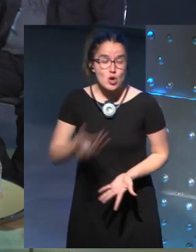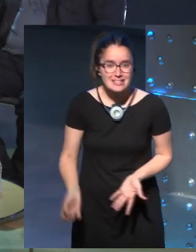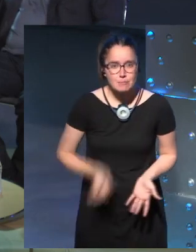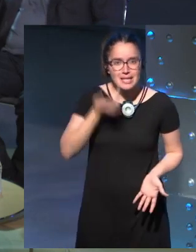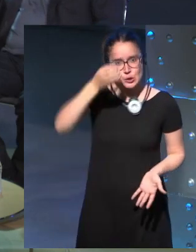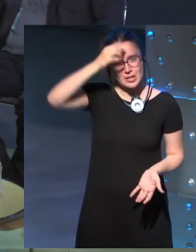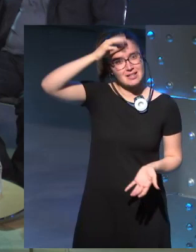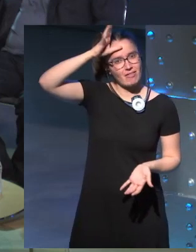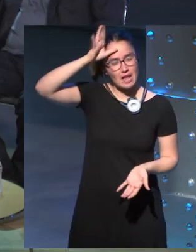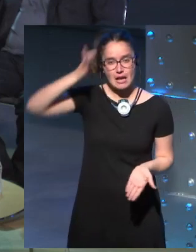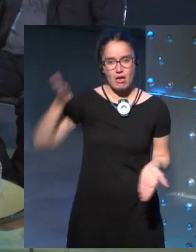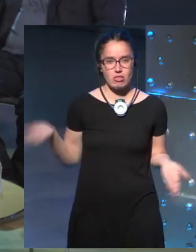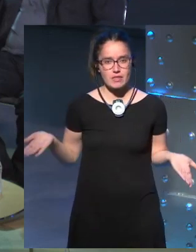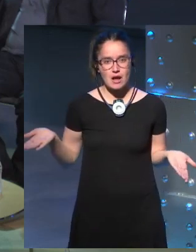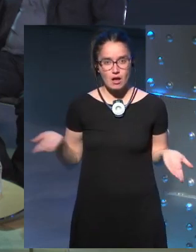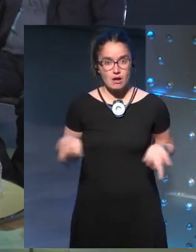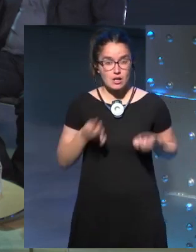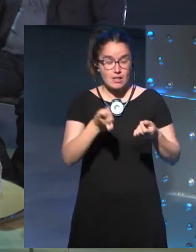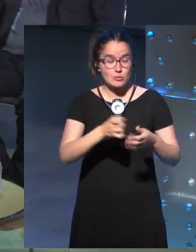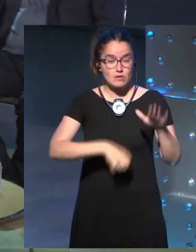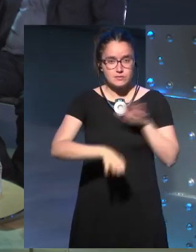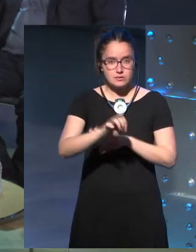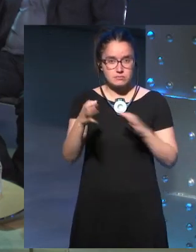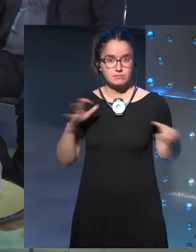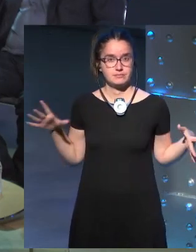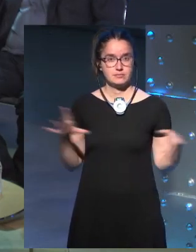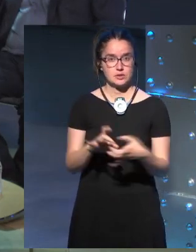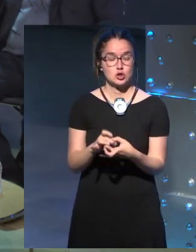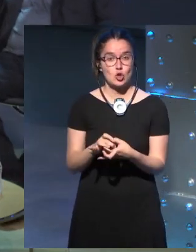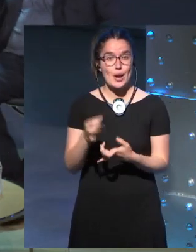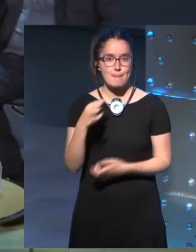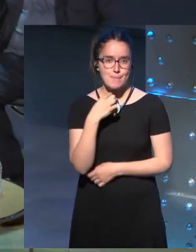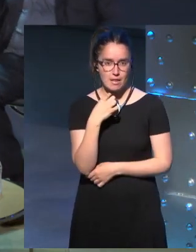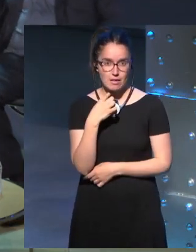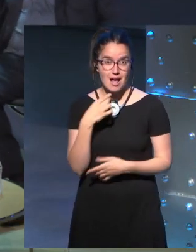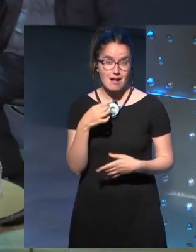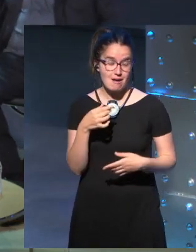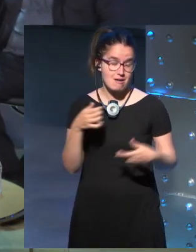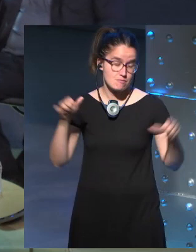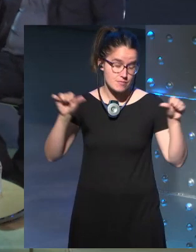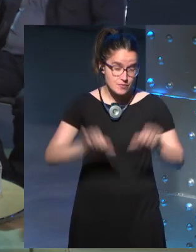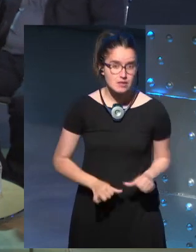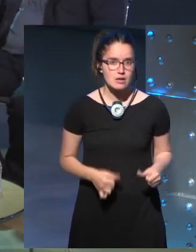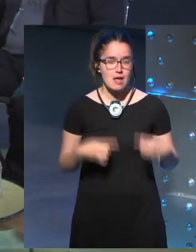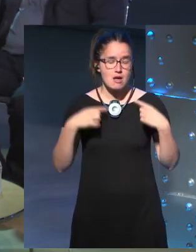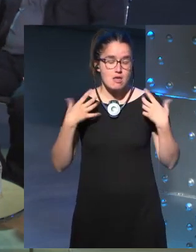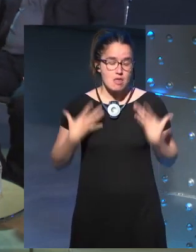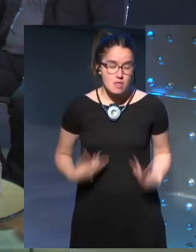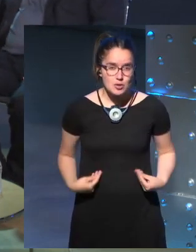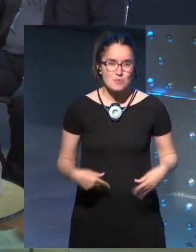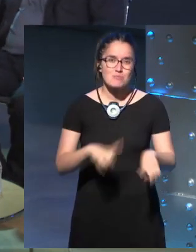we give to football is about loss and defeat and disappointment, and learning to accept